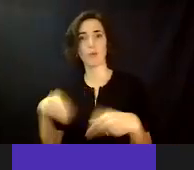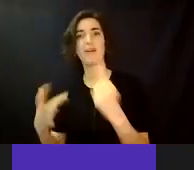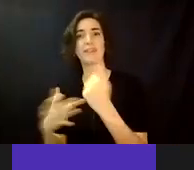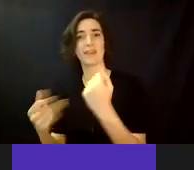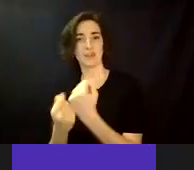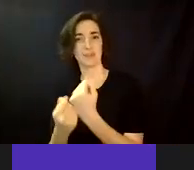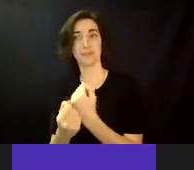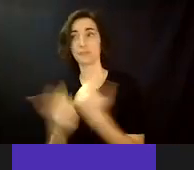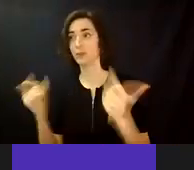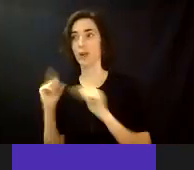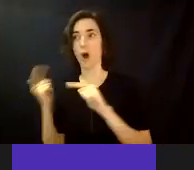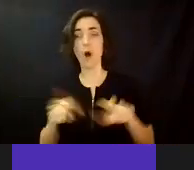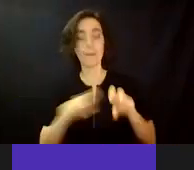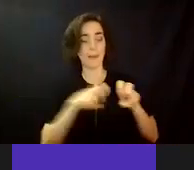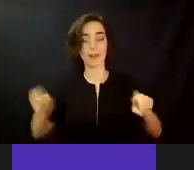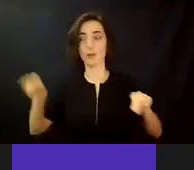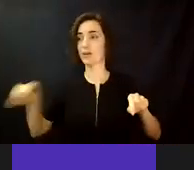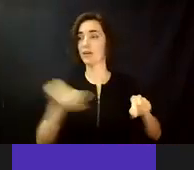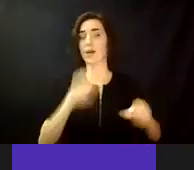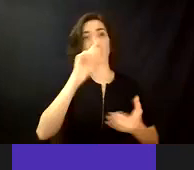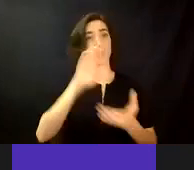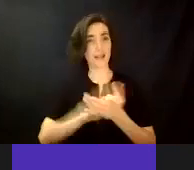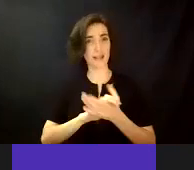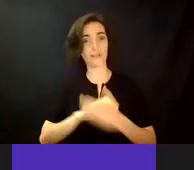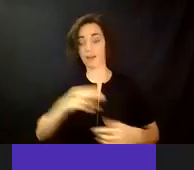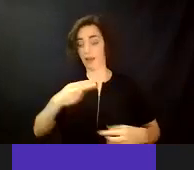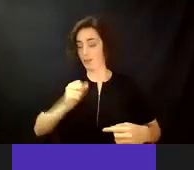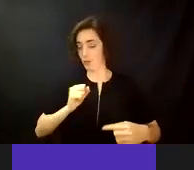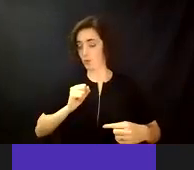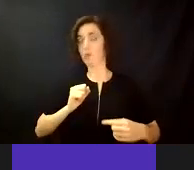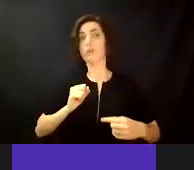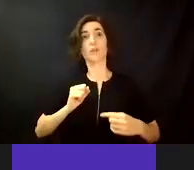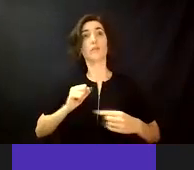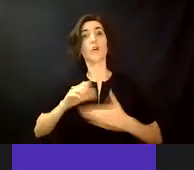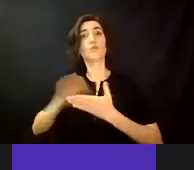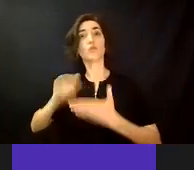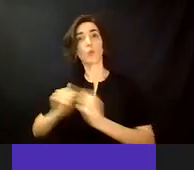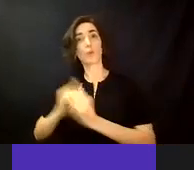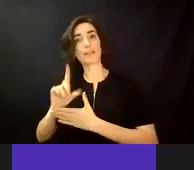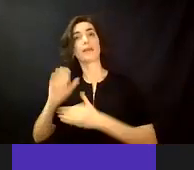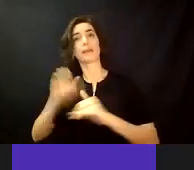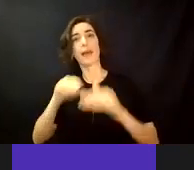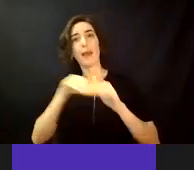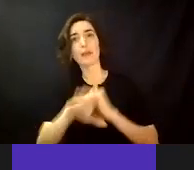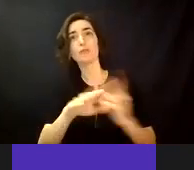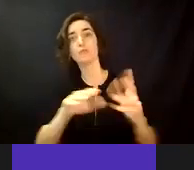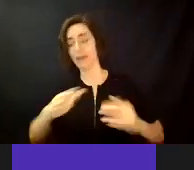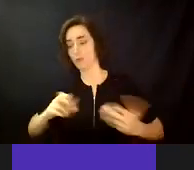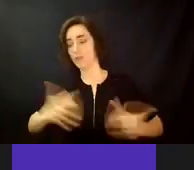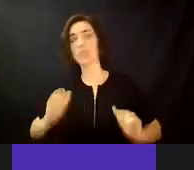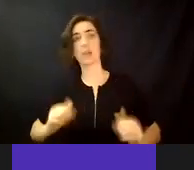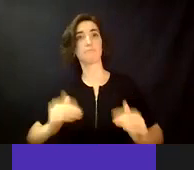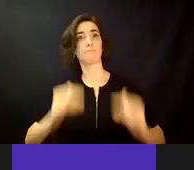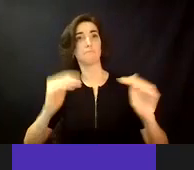this panel believe in the post-secondary options for our students with disabilities, and just awareness that they're out there and what our